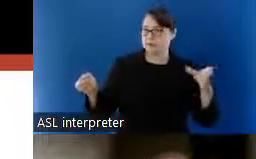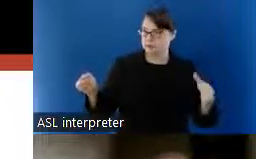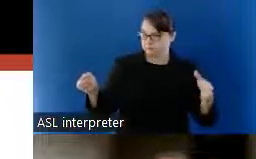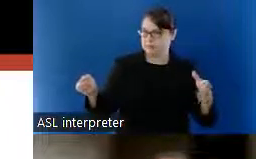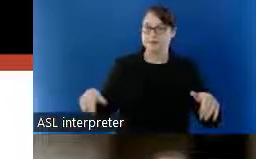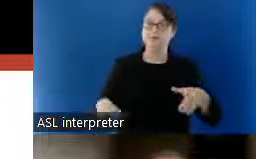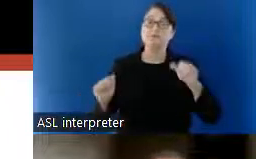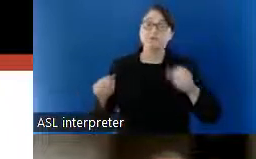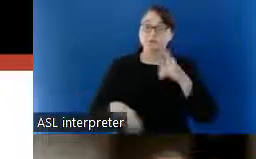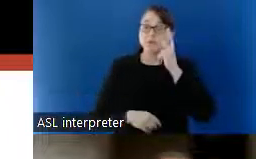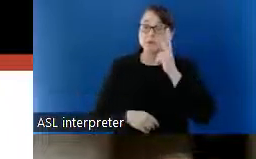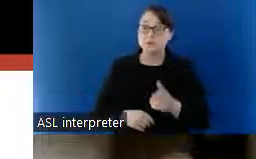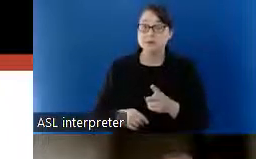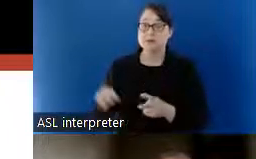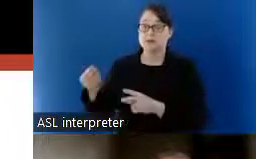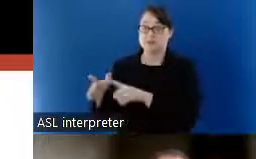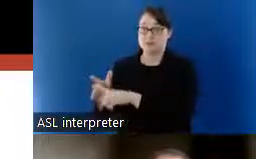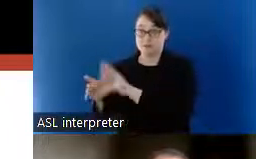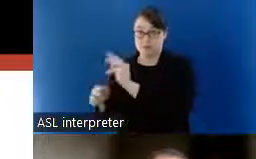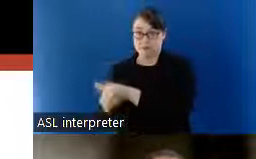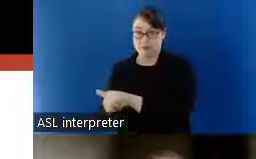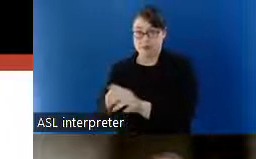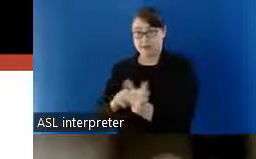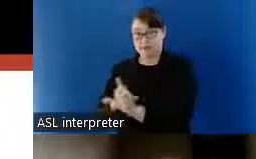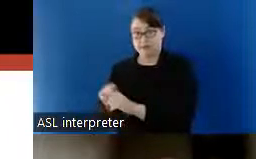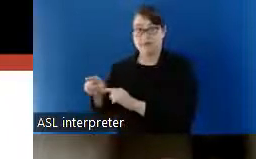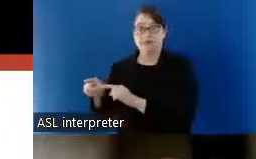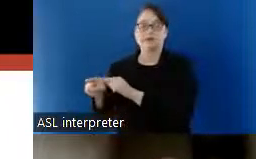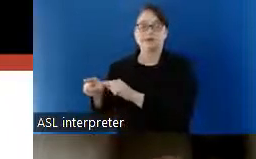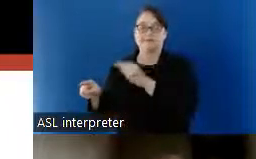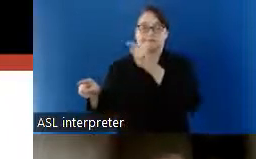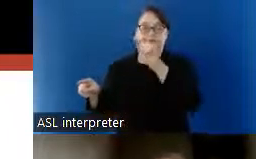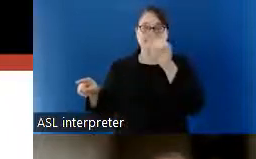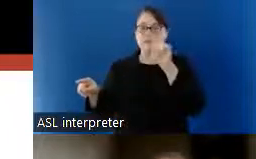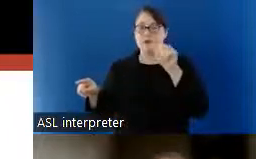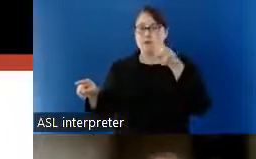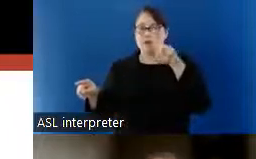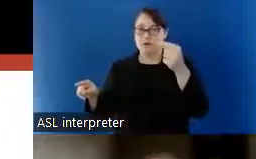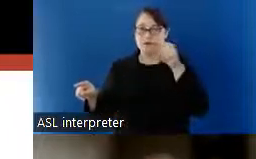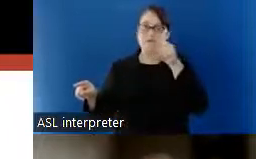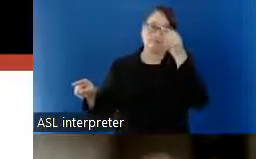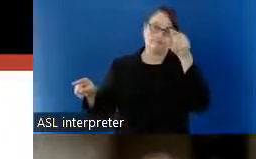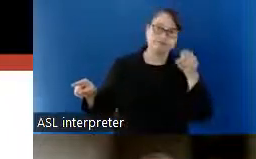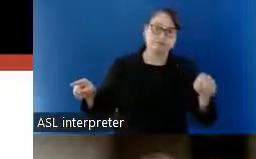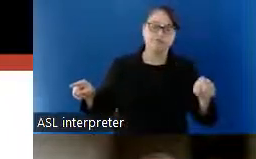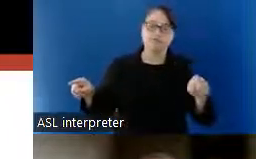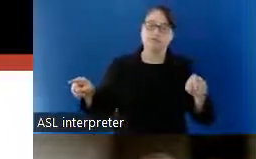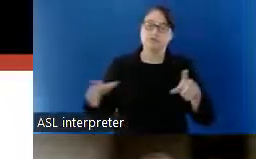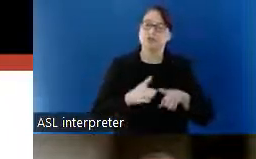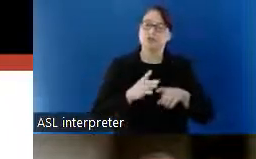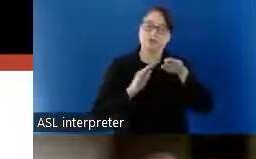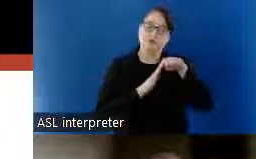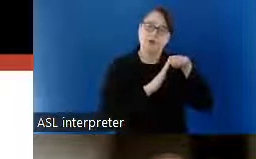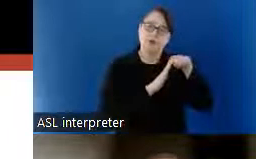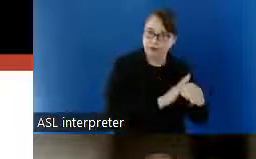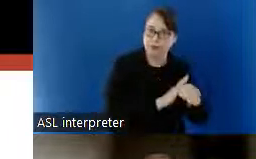can see cases started in May on the left side and peaked throughout the month of August and have started to decline within the last month on the right